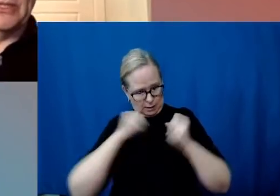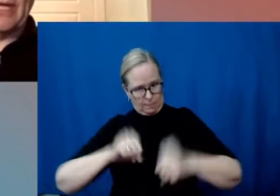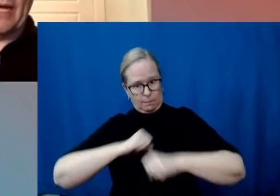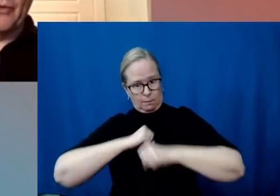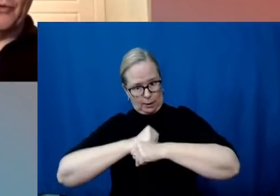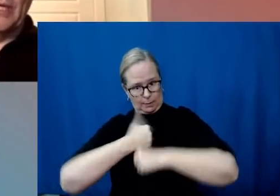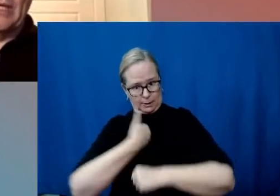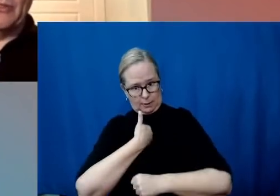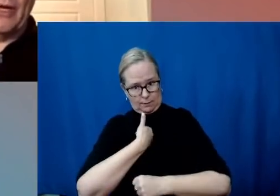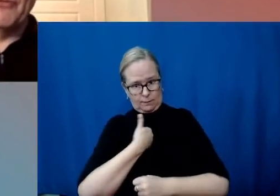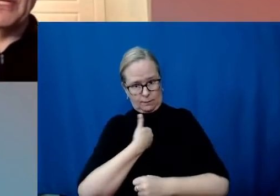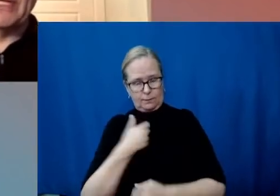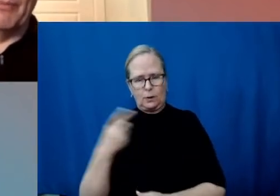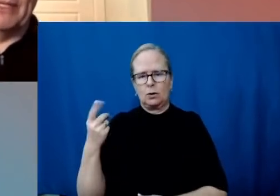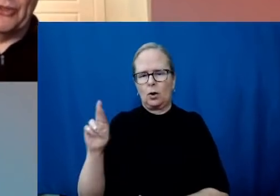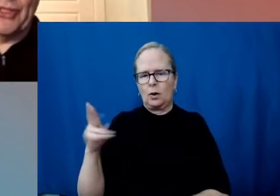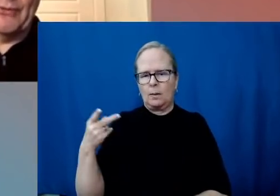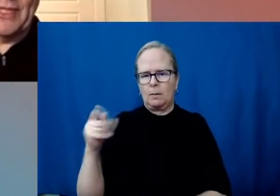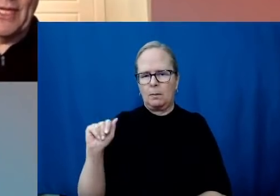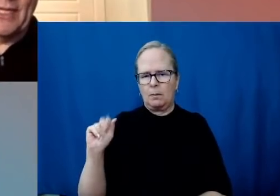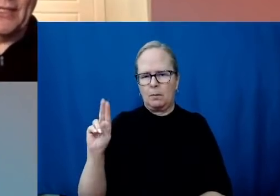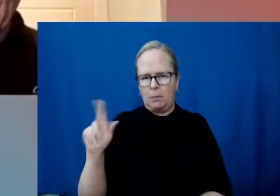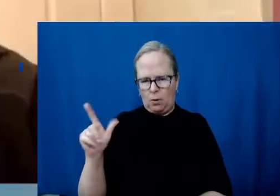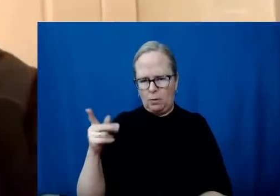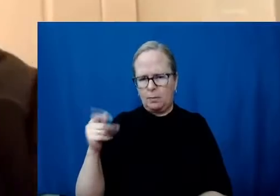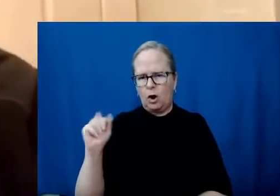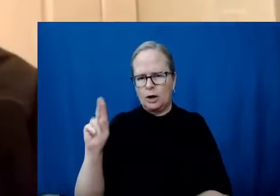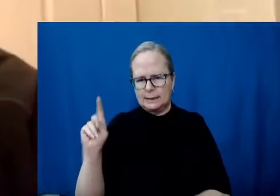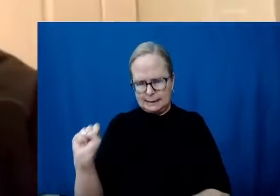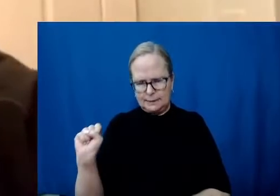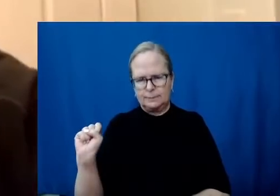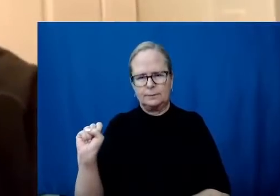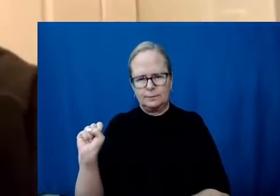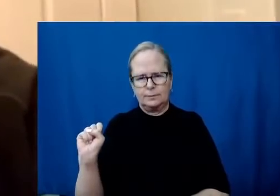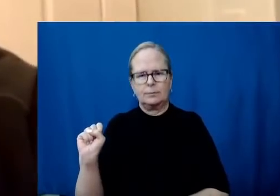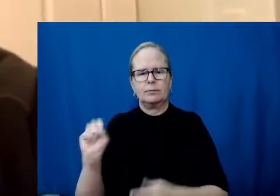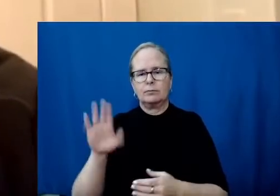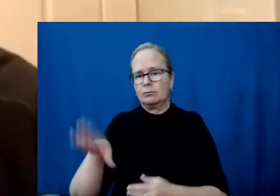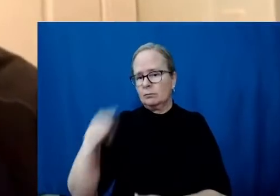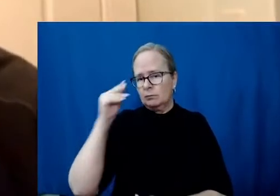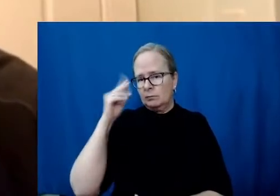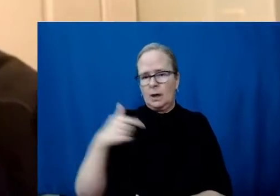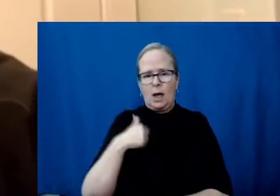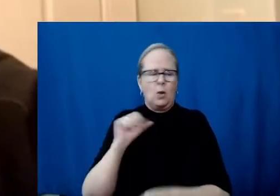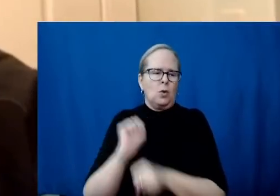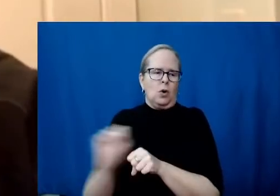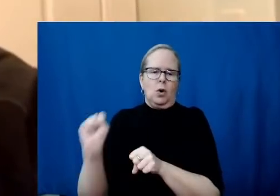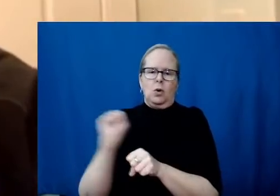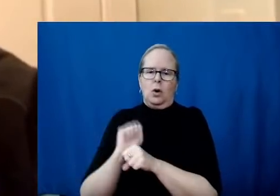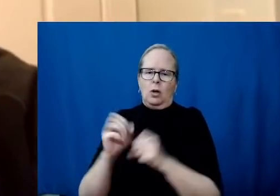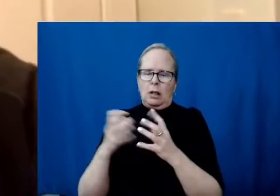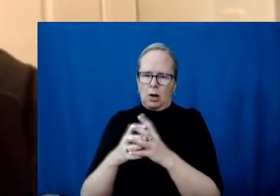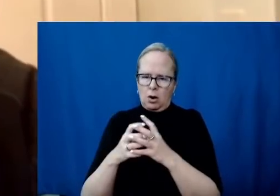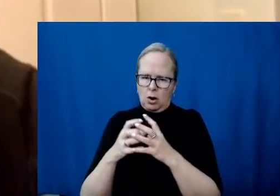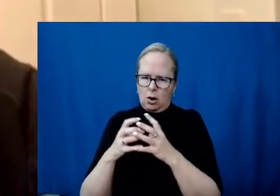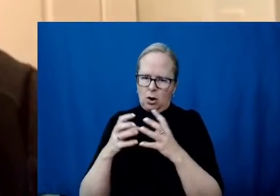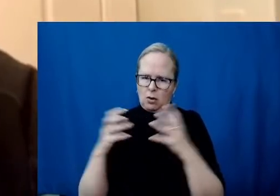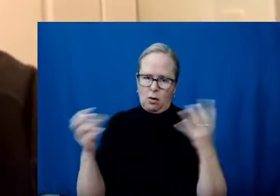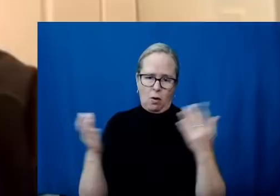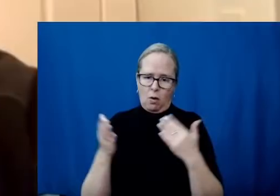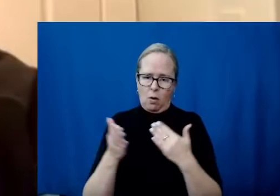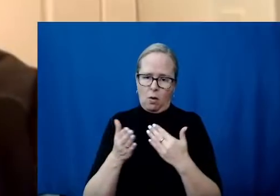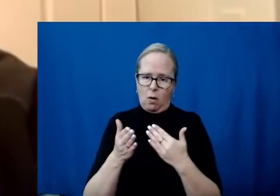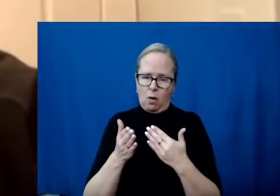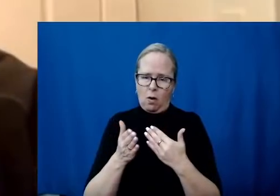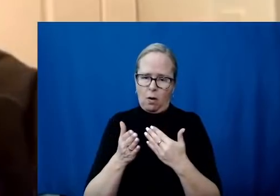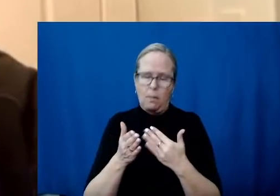too, I'll just echo. So I've worked a bunch of shifts in the last little while, and I want to tell you that the word and term mild, we got to, I on